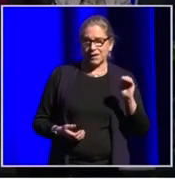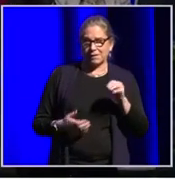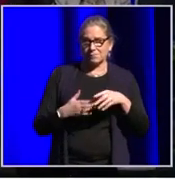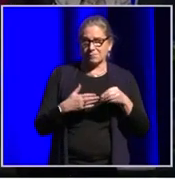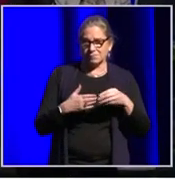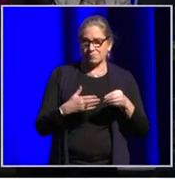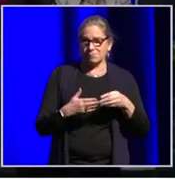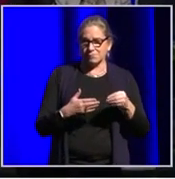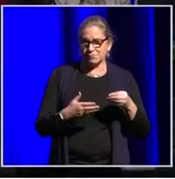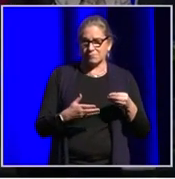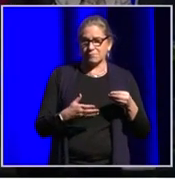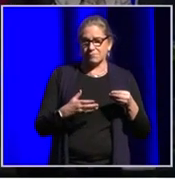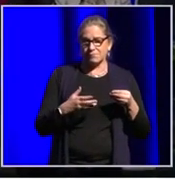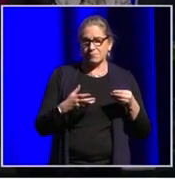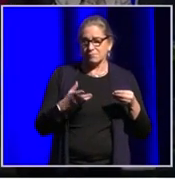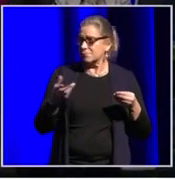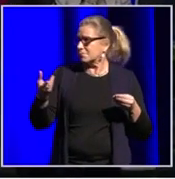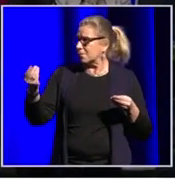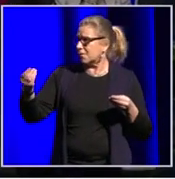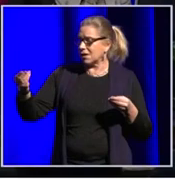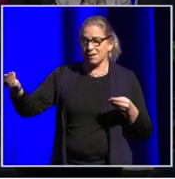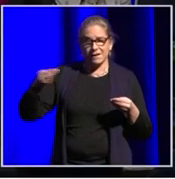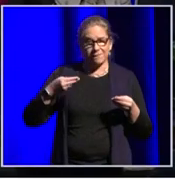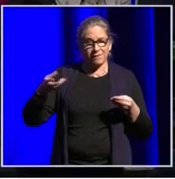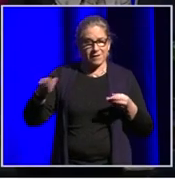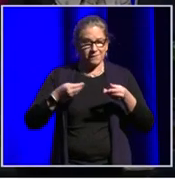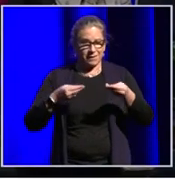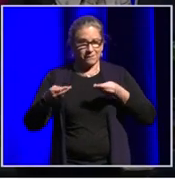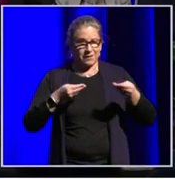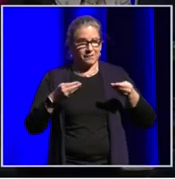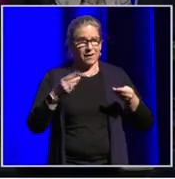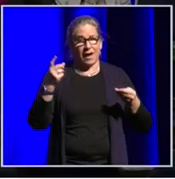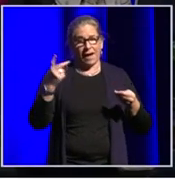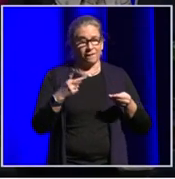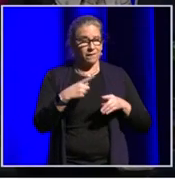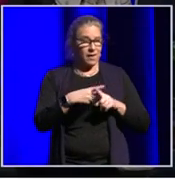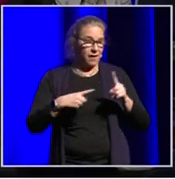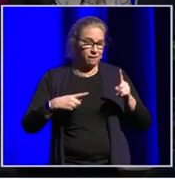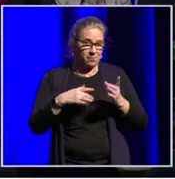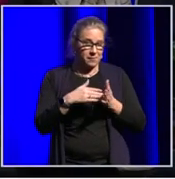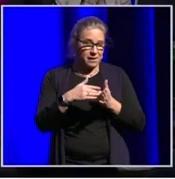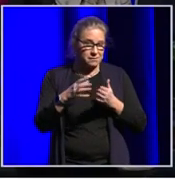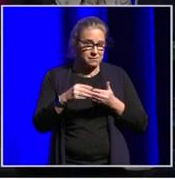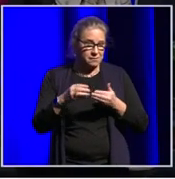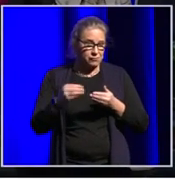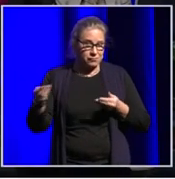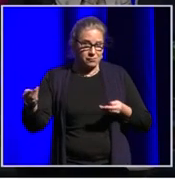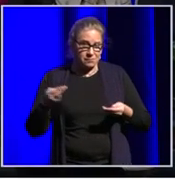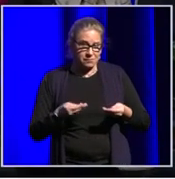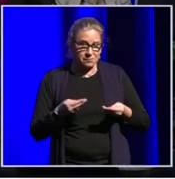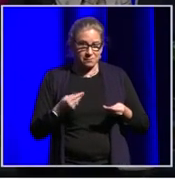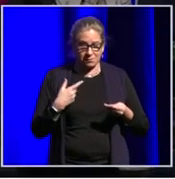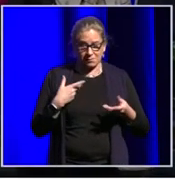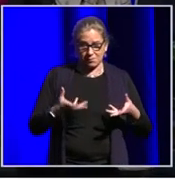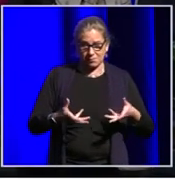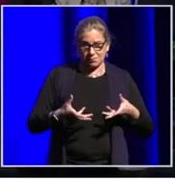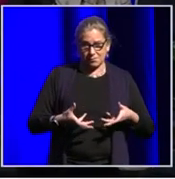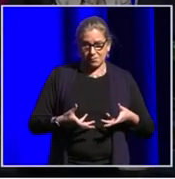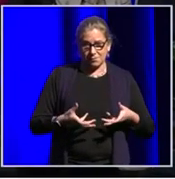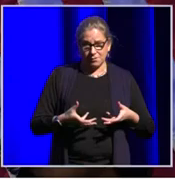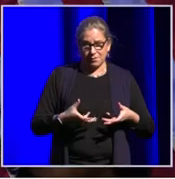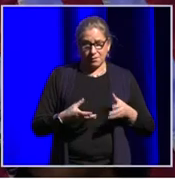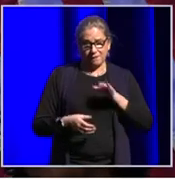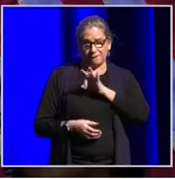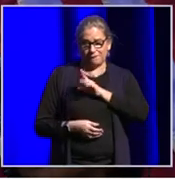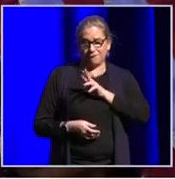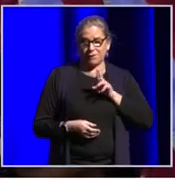someone seeing me in my t-shirt said something like, "Oh, Fruman, I'm for Fruman." And I got to say, "I am